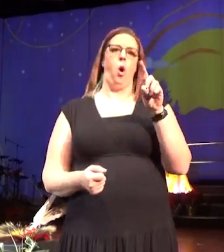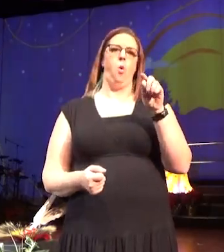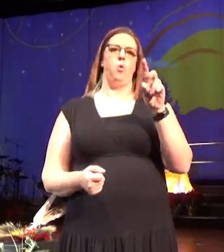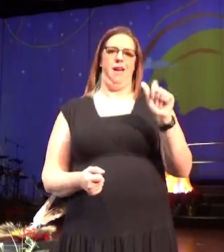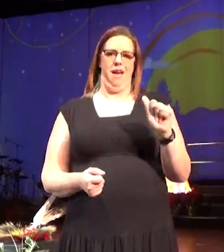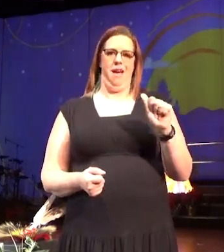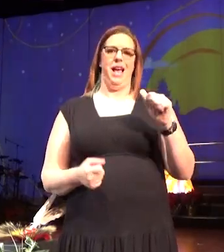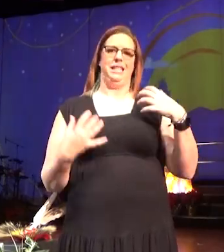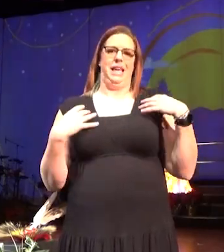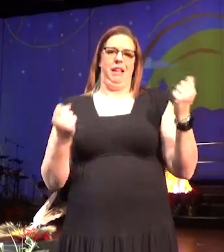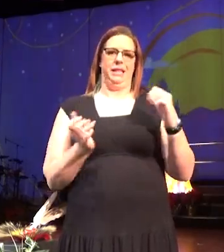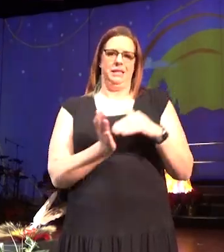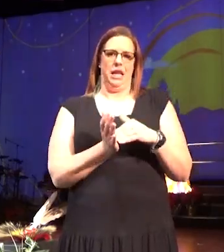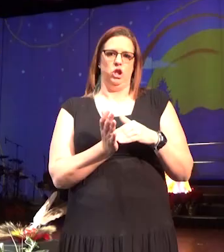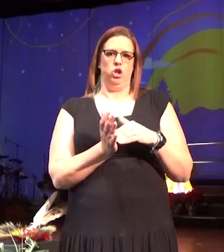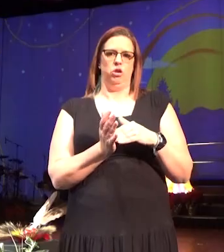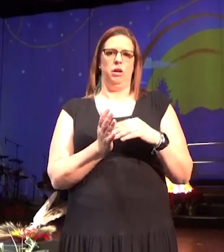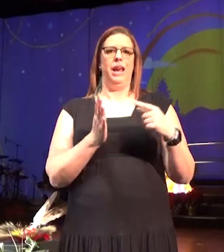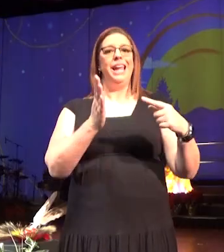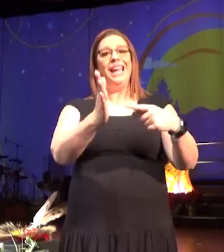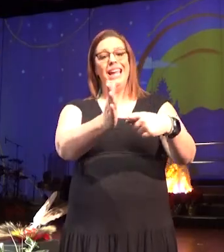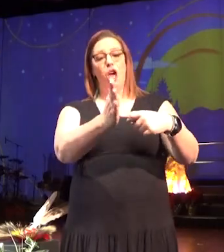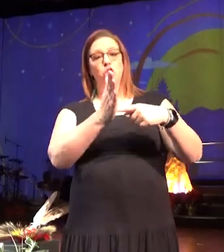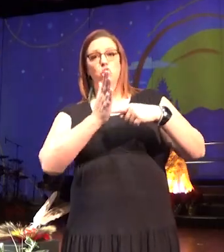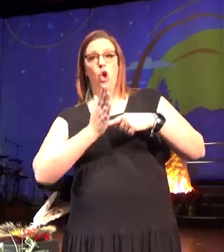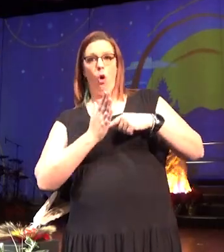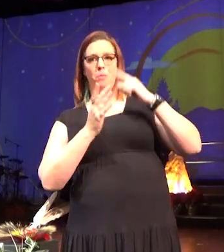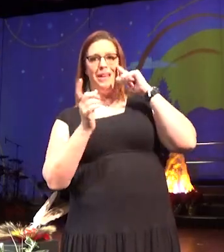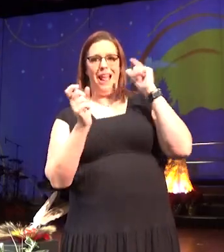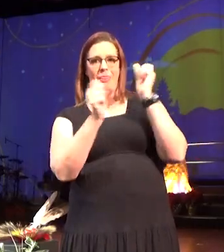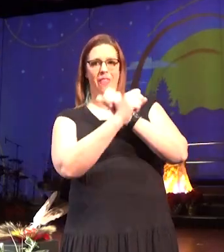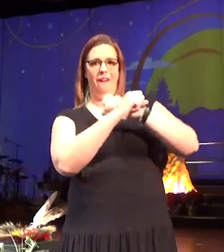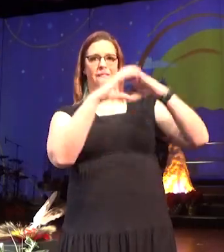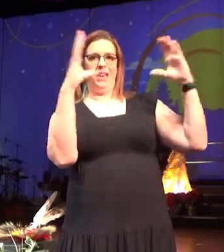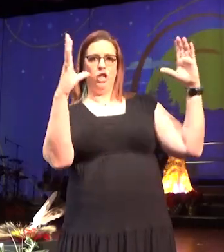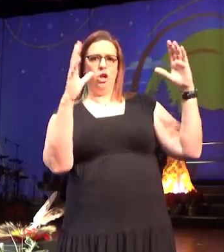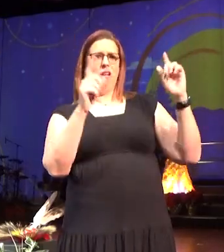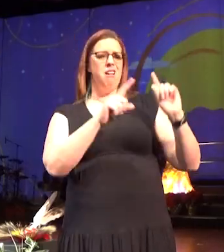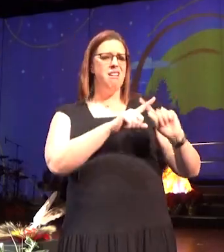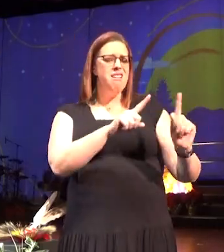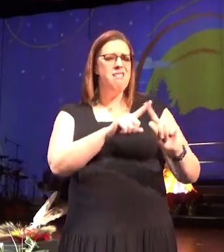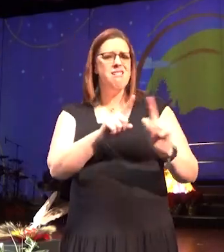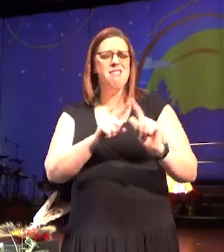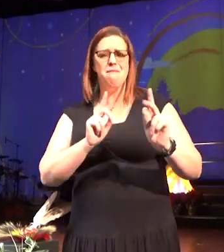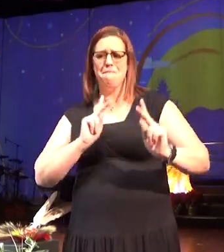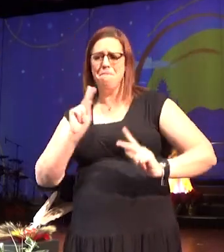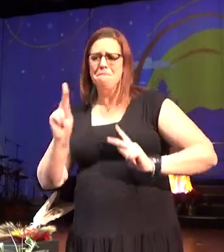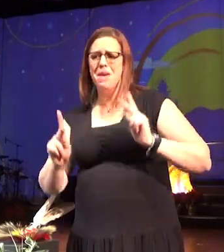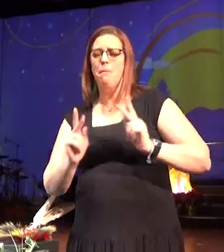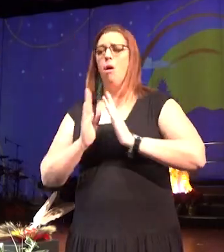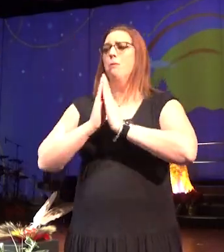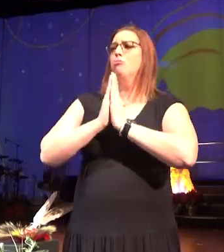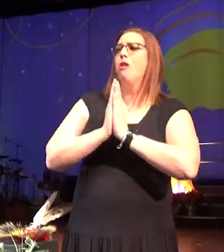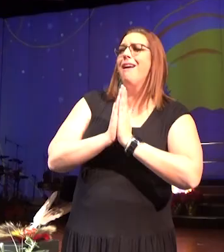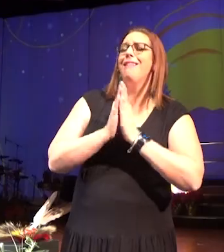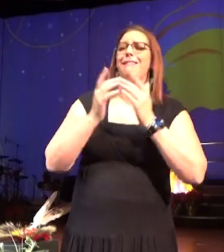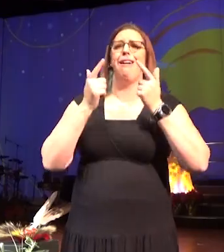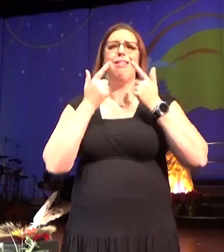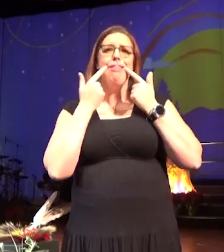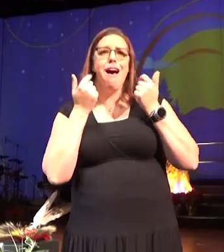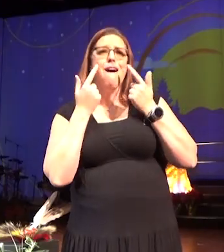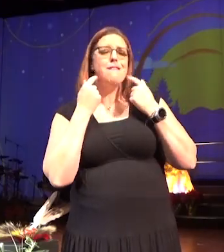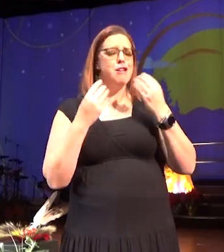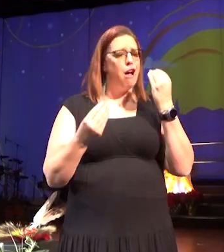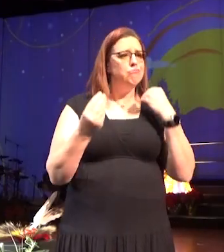And he showed me. People were sitting around. All people of life were there. Praying together, laughing, eating